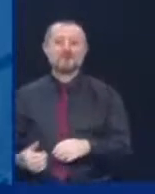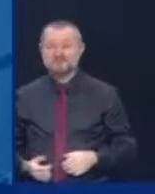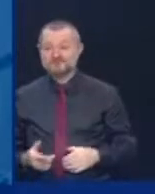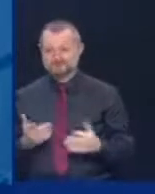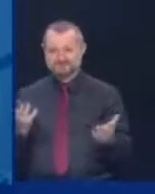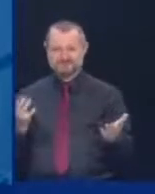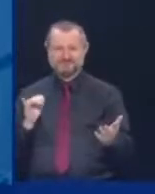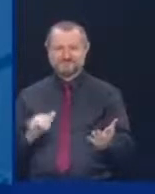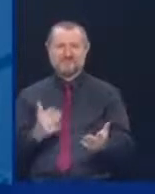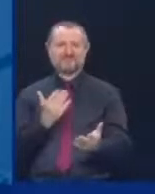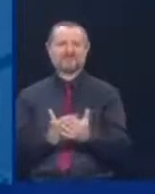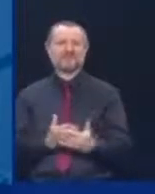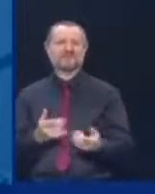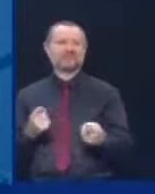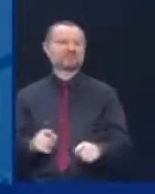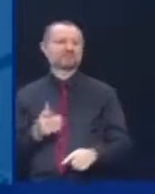happens.